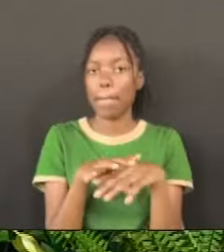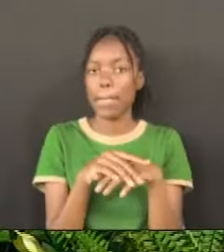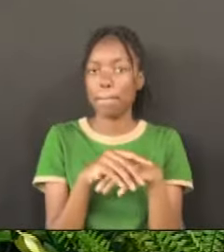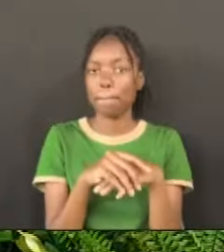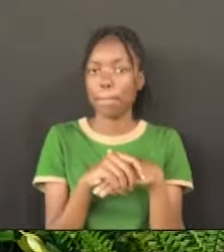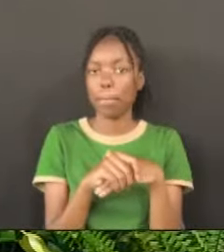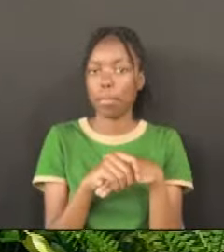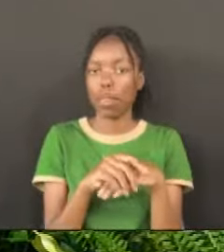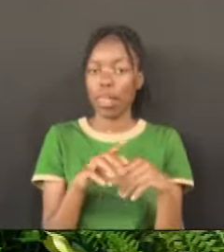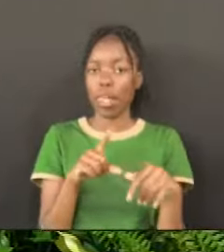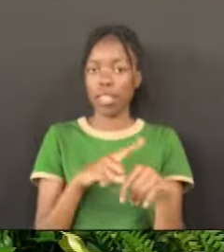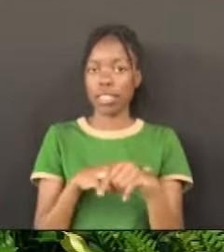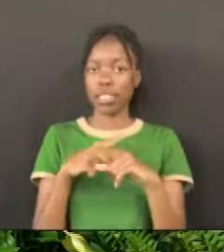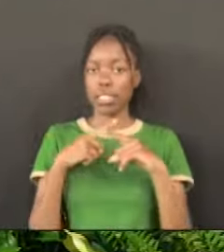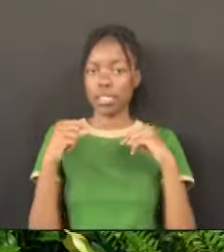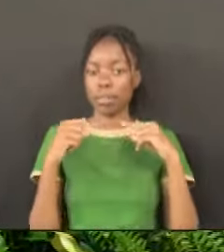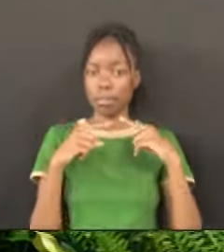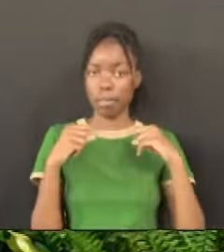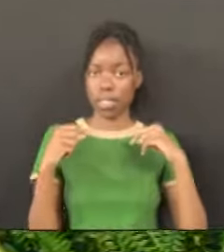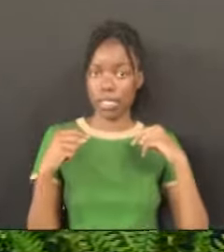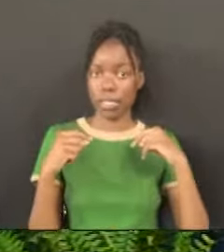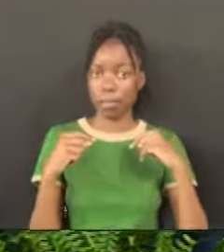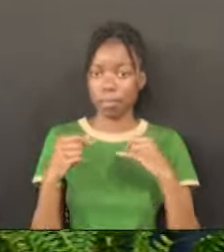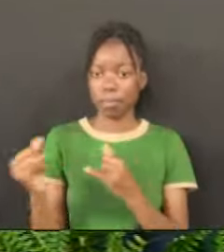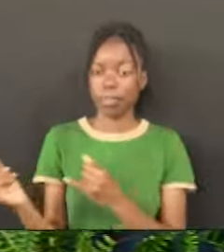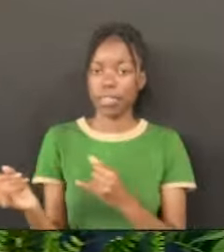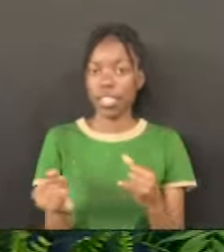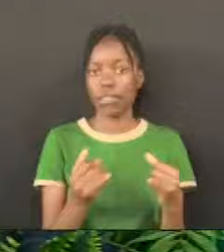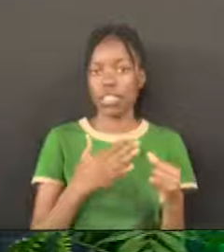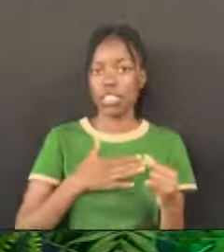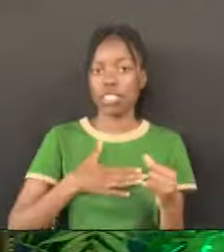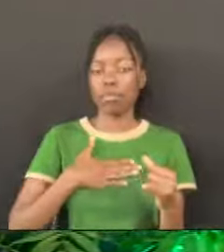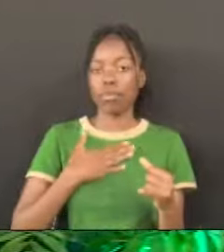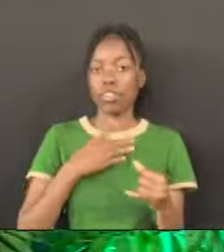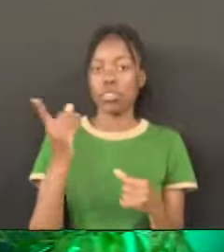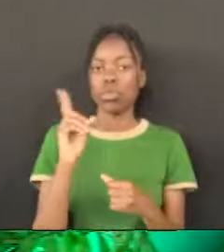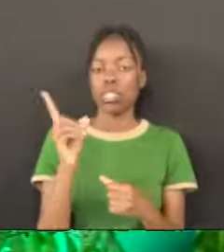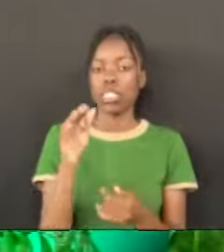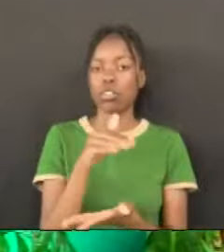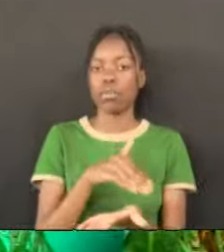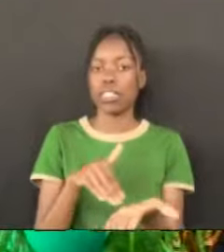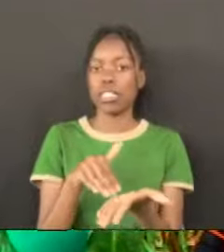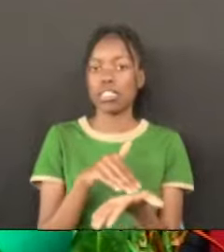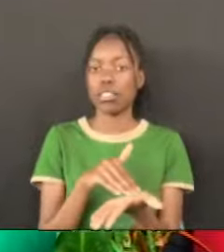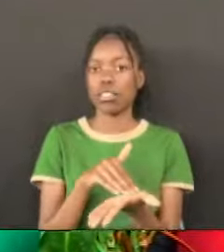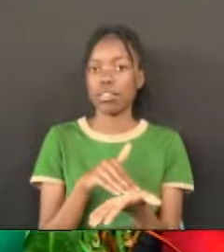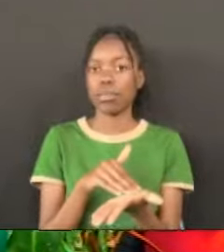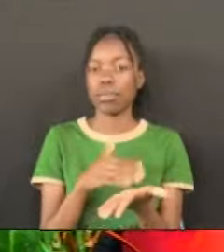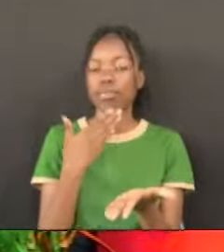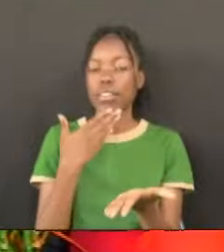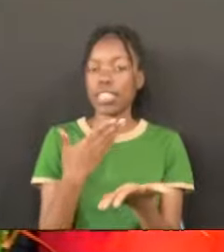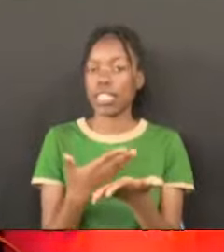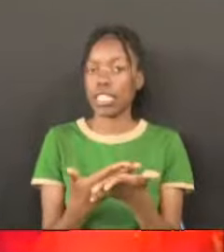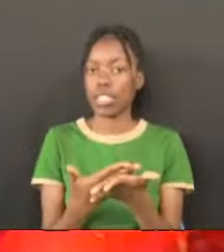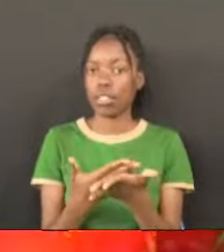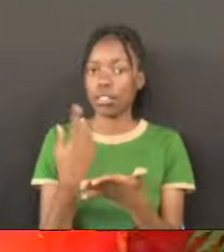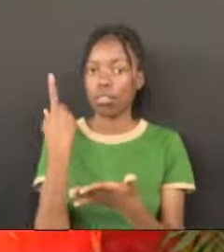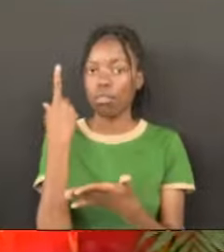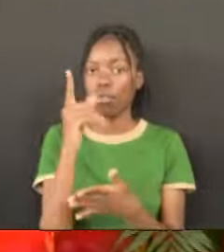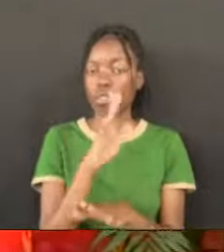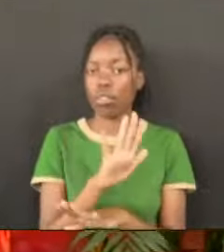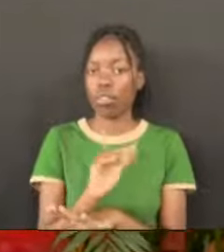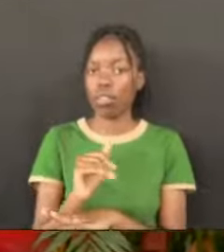When Pastor invited me to Nairobi Central, when he was the pastor there, thank you for calling me